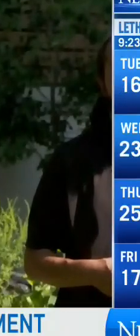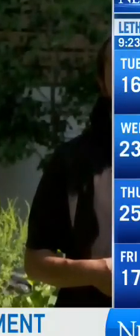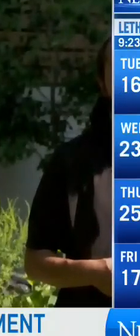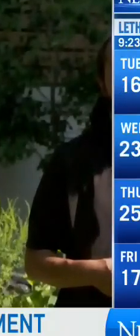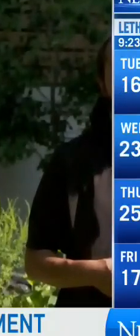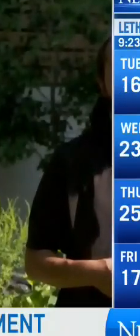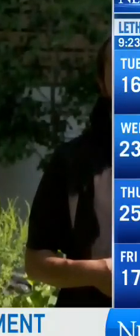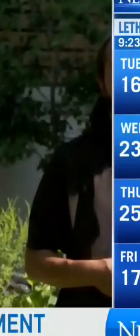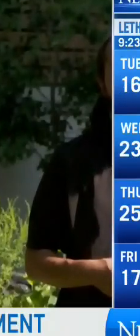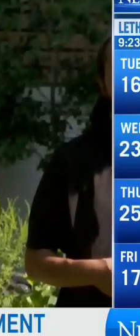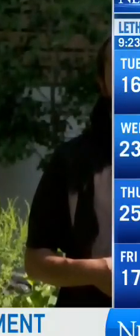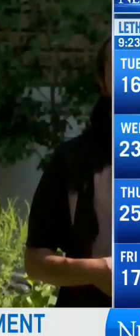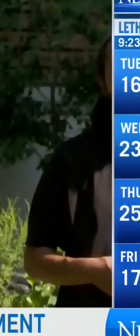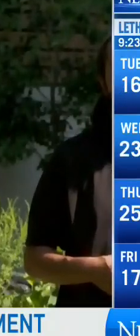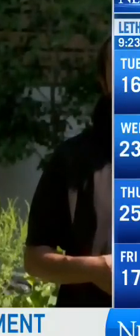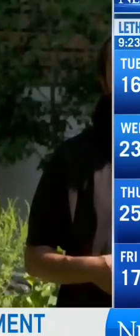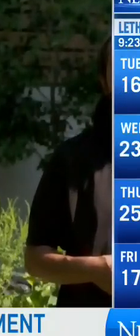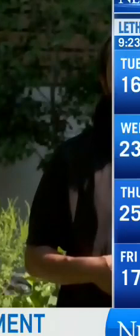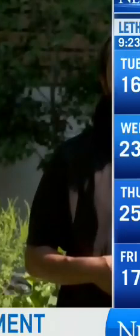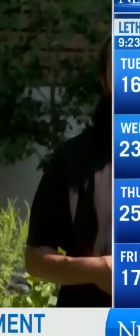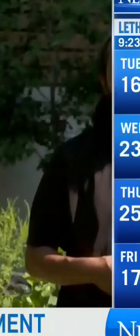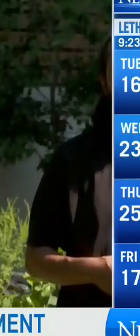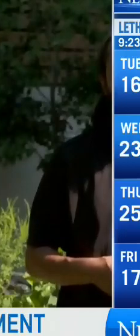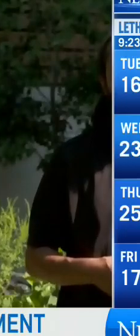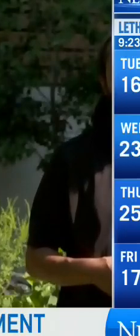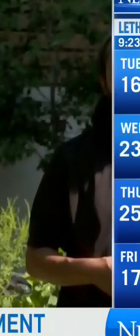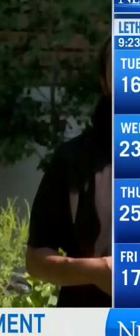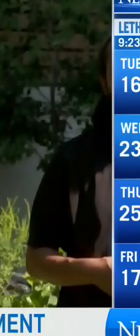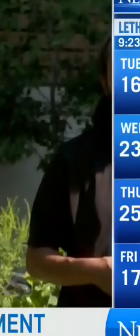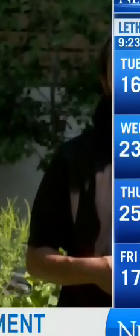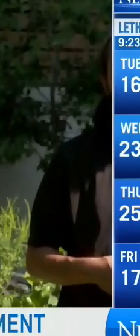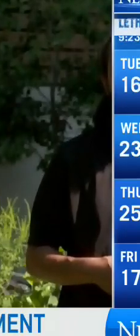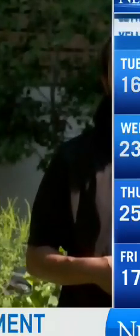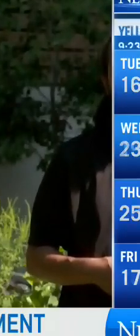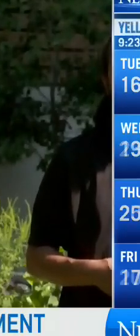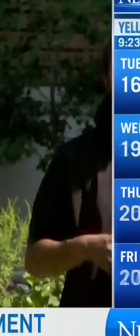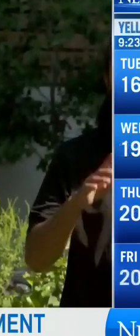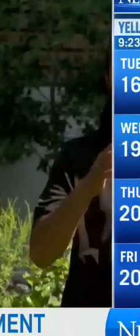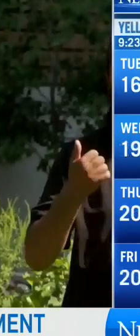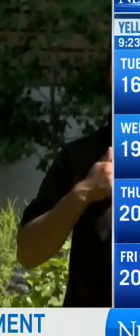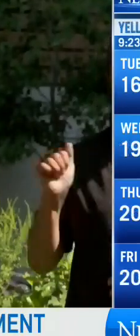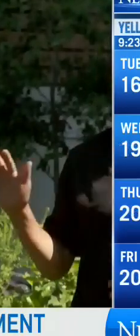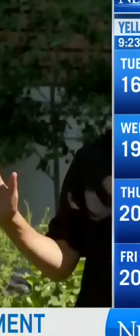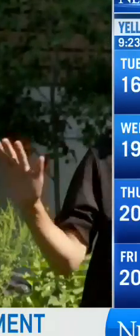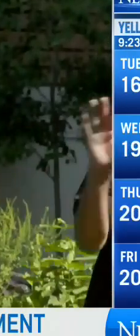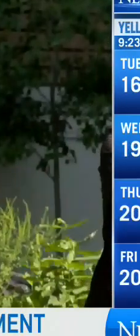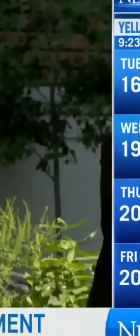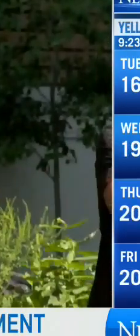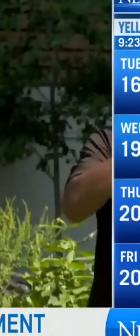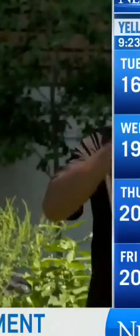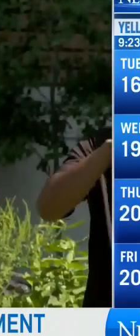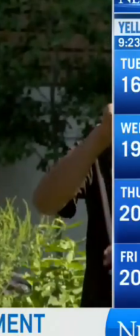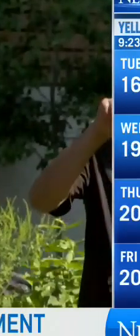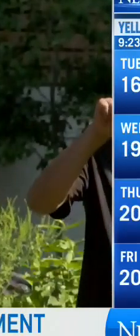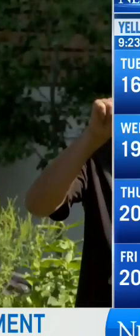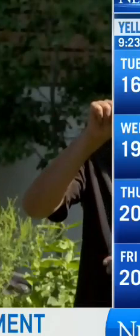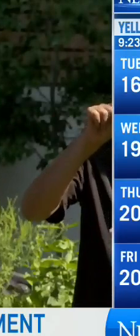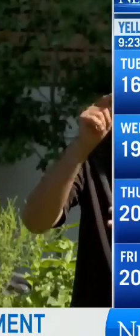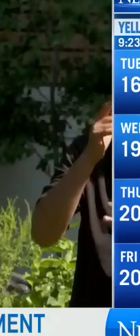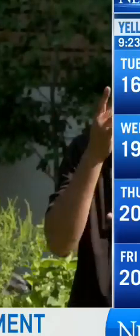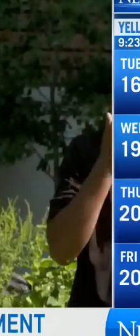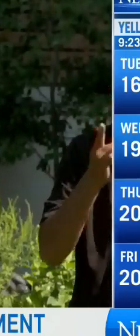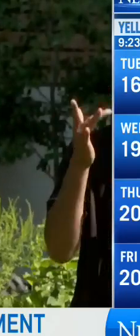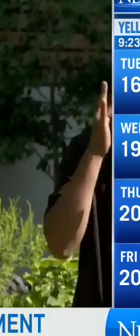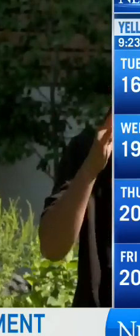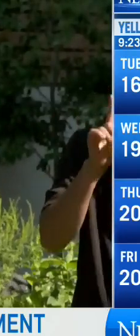income on housing and electricity and utilities. And this is one of the top 20 least affordable ridings in the entire country for rental